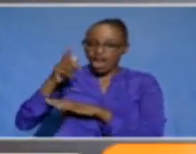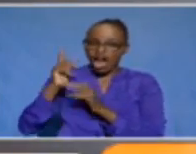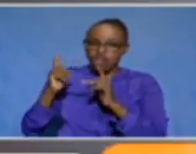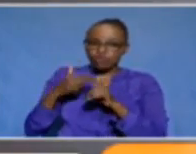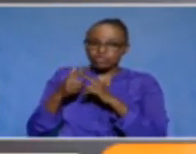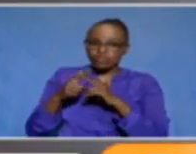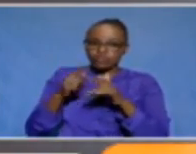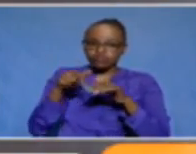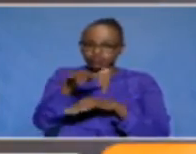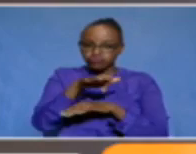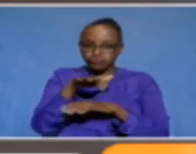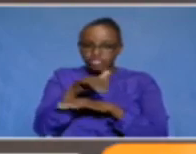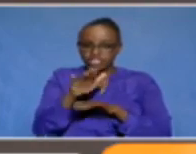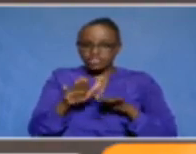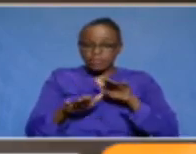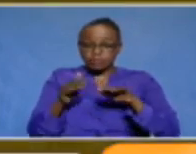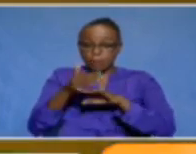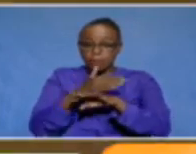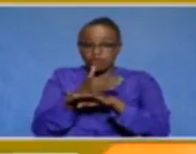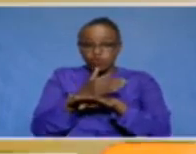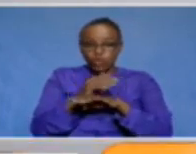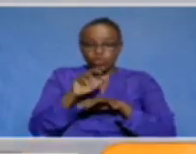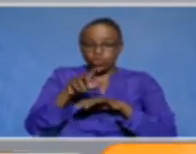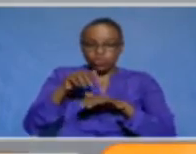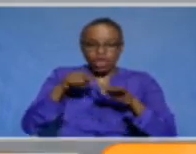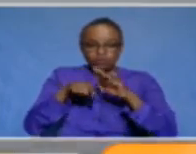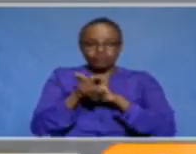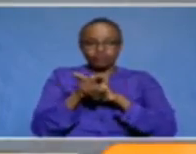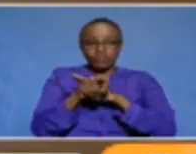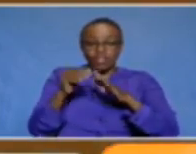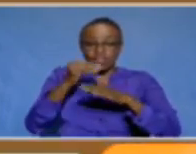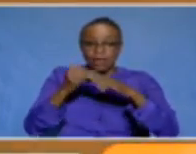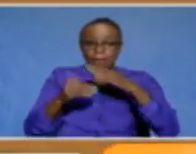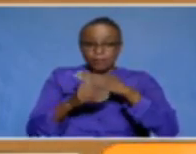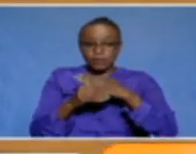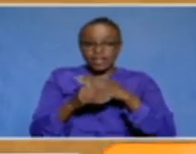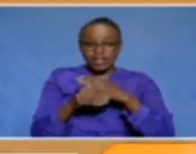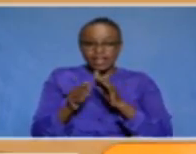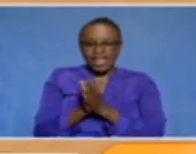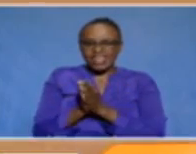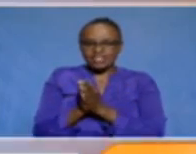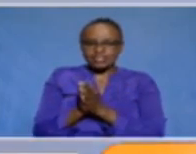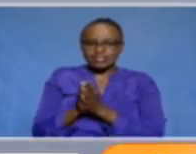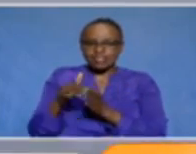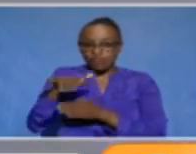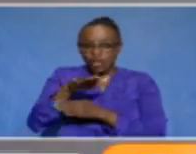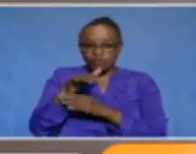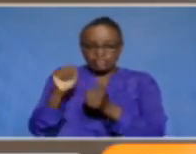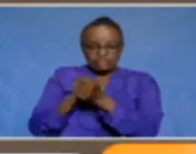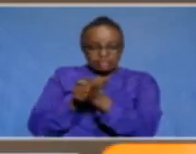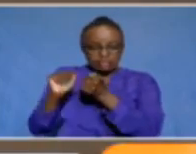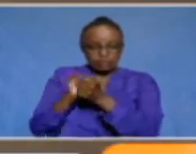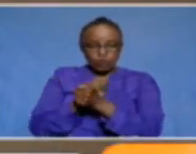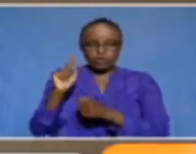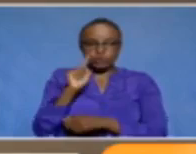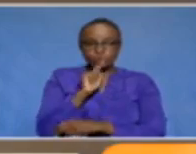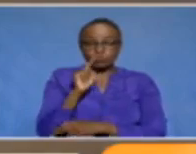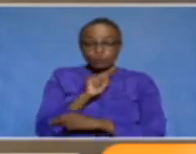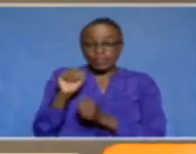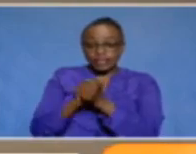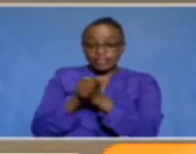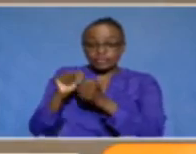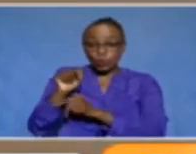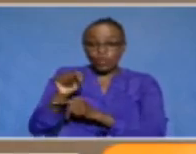a small set of steps before clawing his way into the building and leaving a path of destruction. The